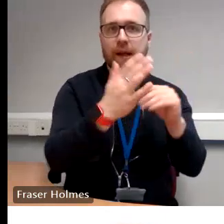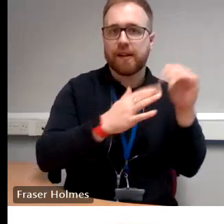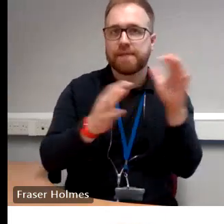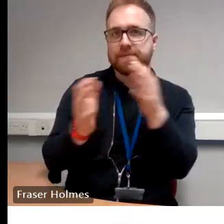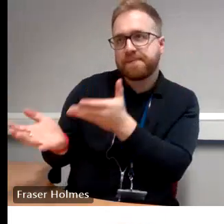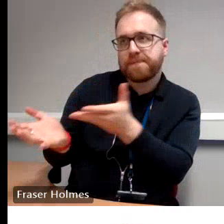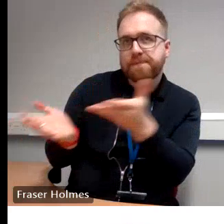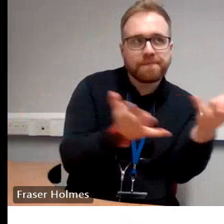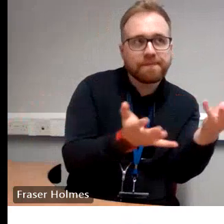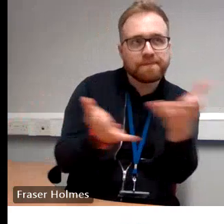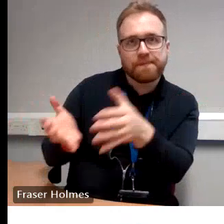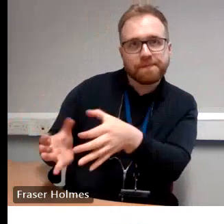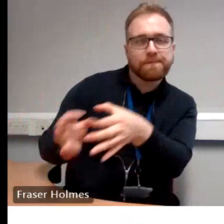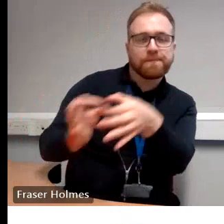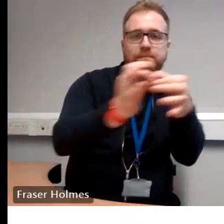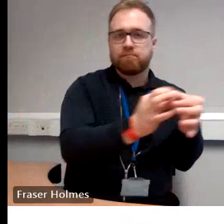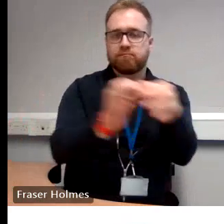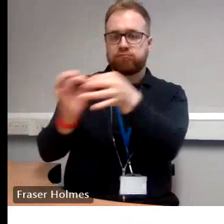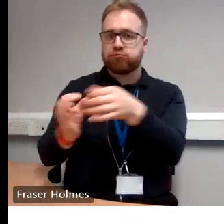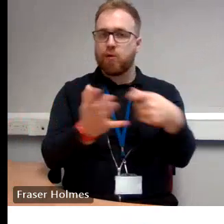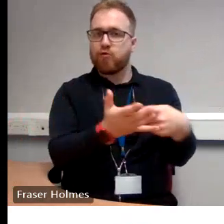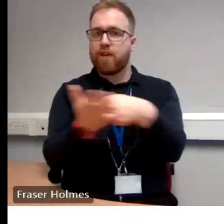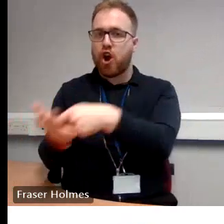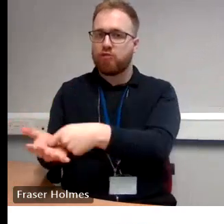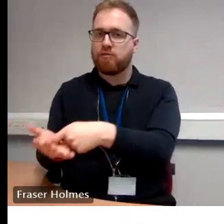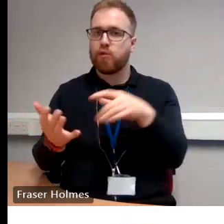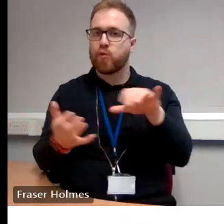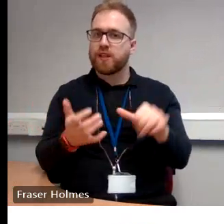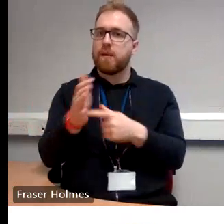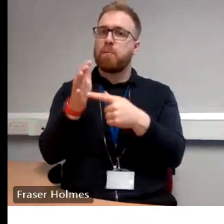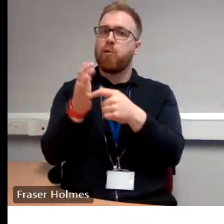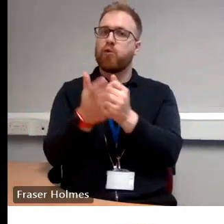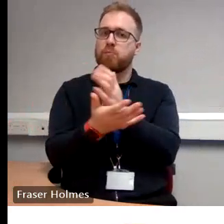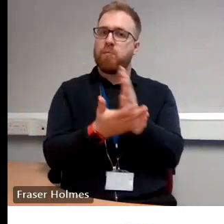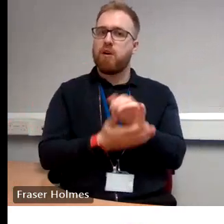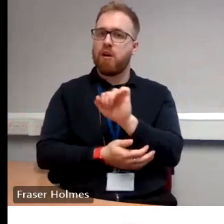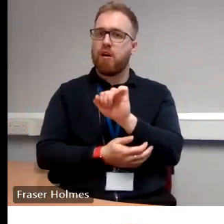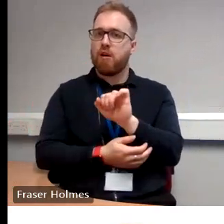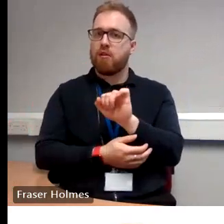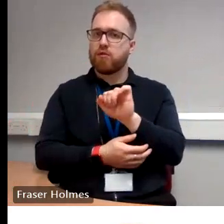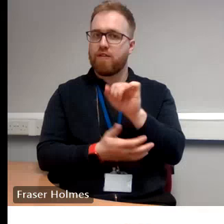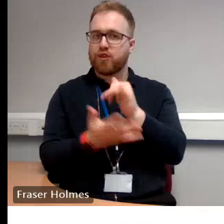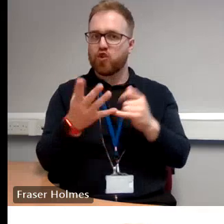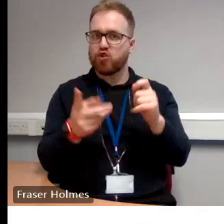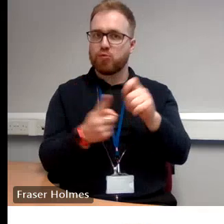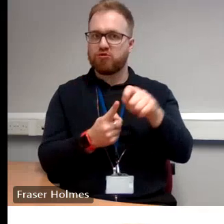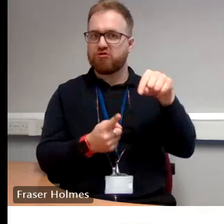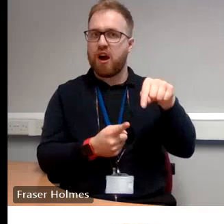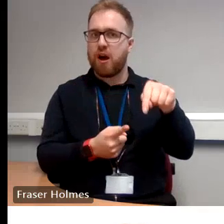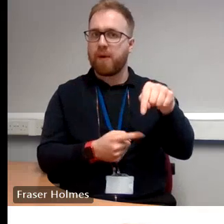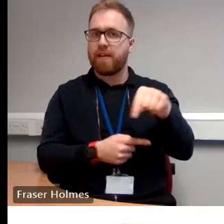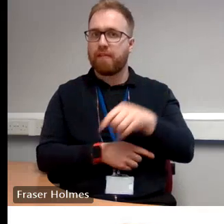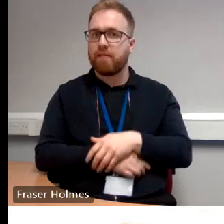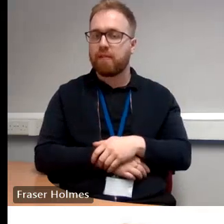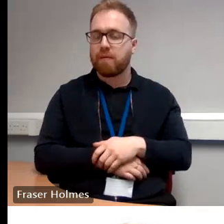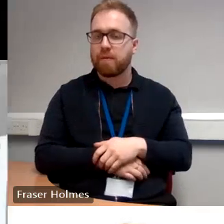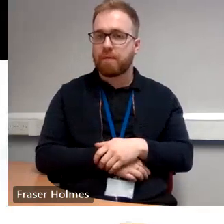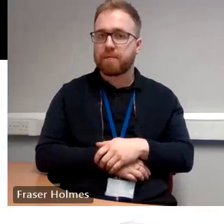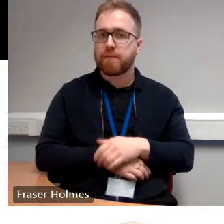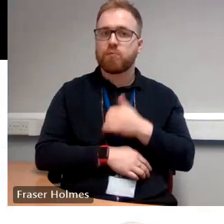with those referral agencies, which is a really, really important part of social prescribing service. Today it's